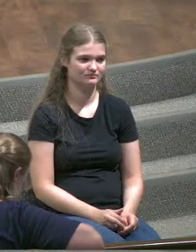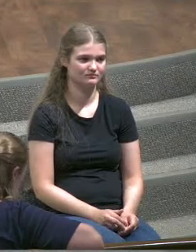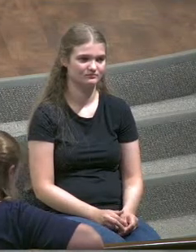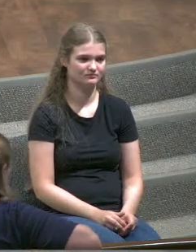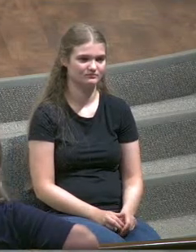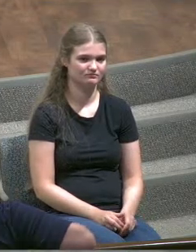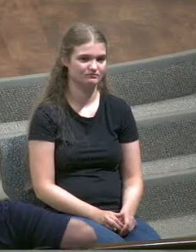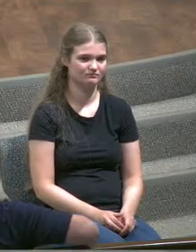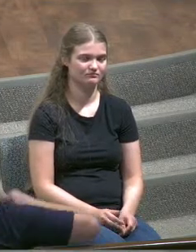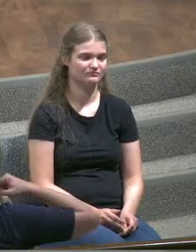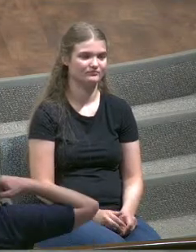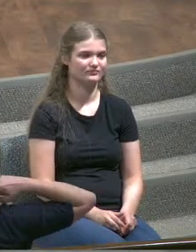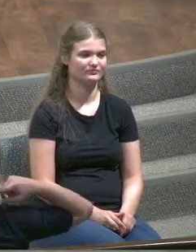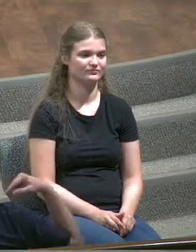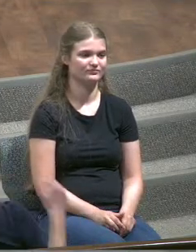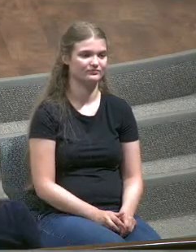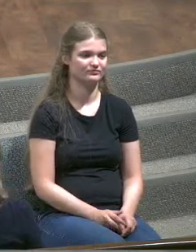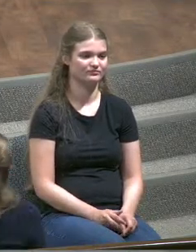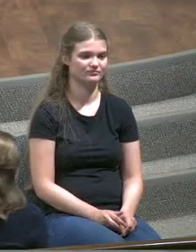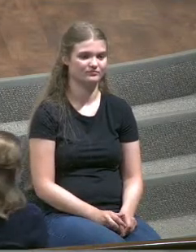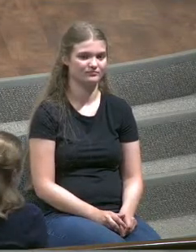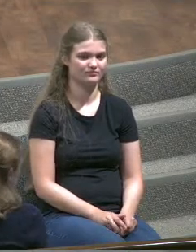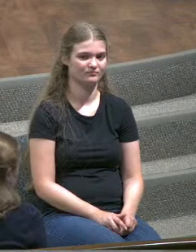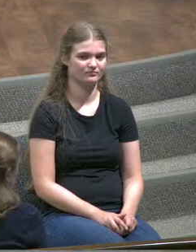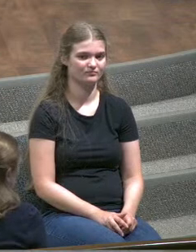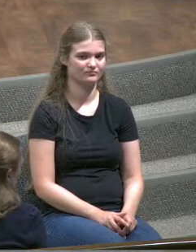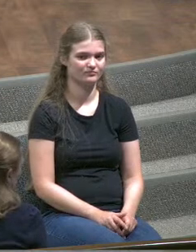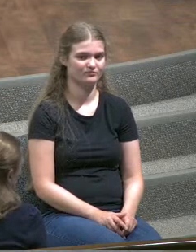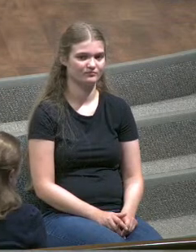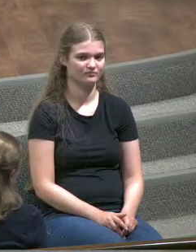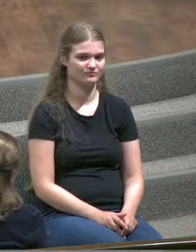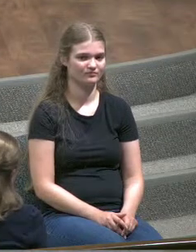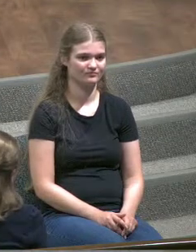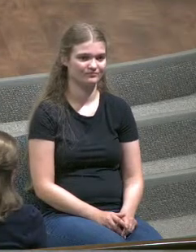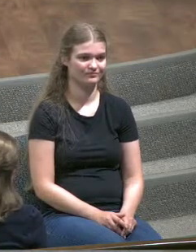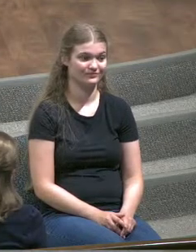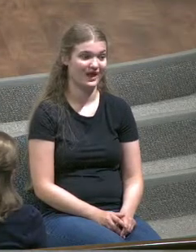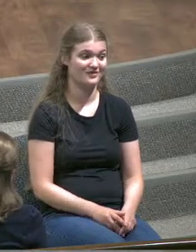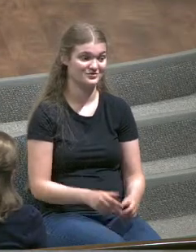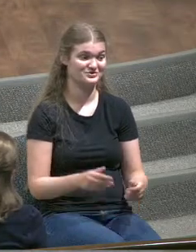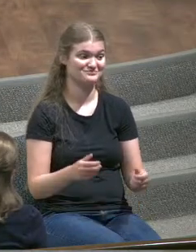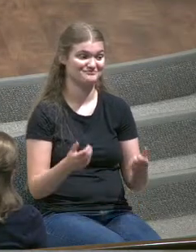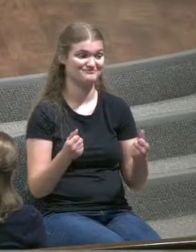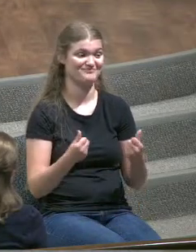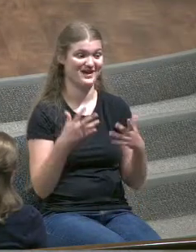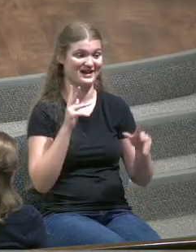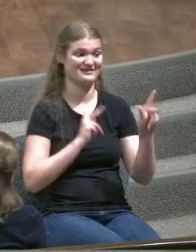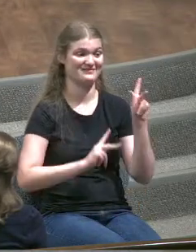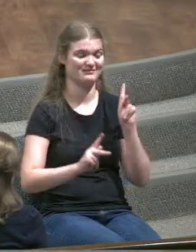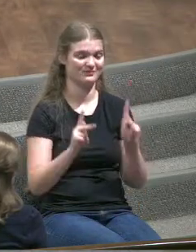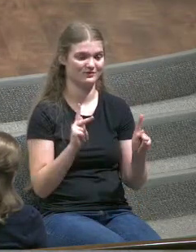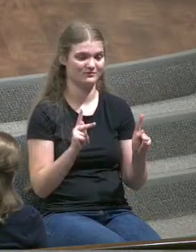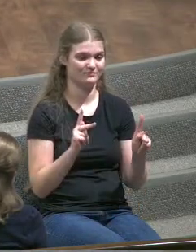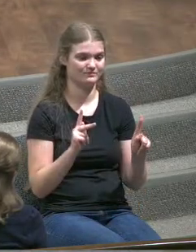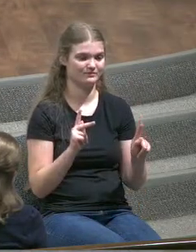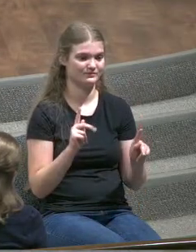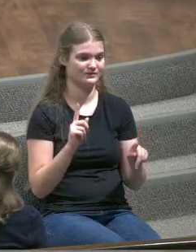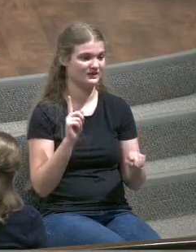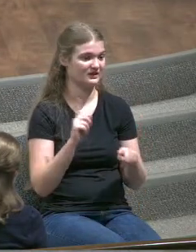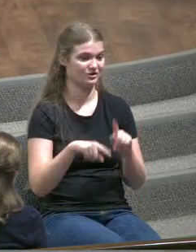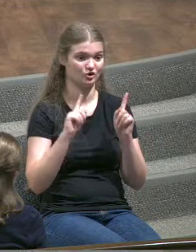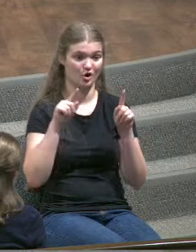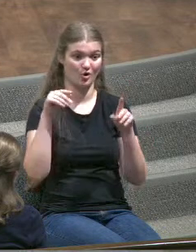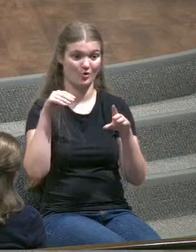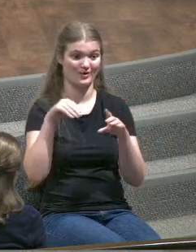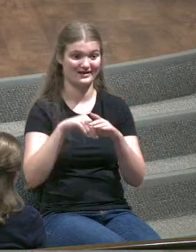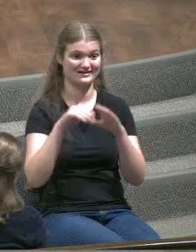they were all amazed and glorified God. And it was a crowded house. And in my mind, you know, they couldn't get in the door to begin with.